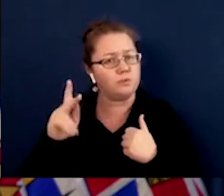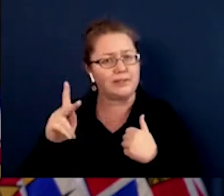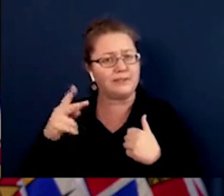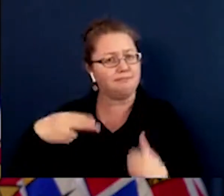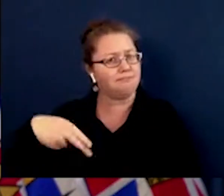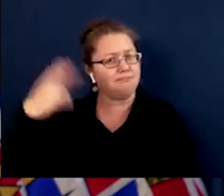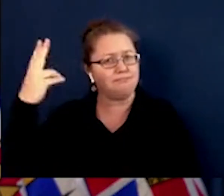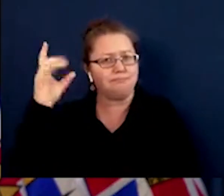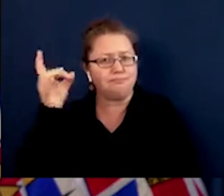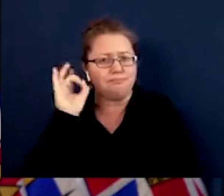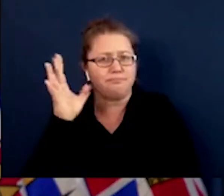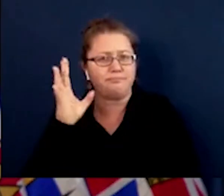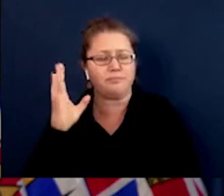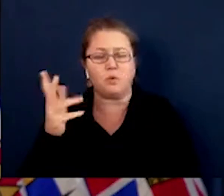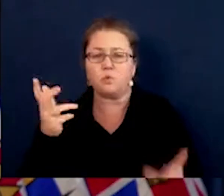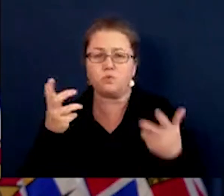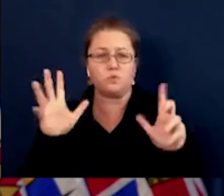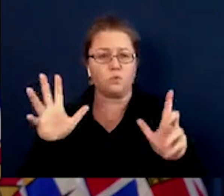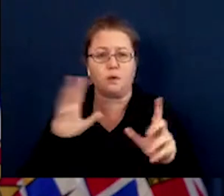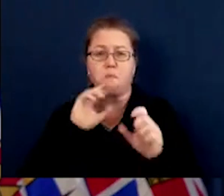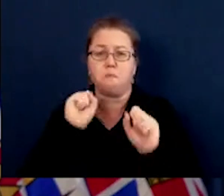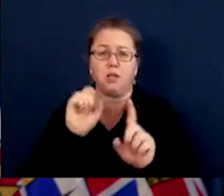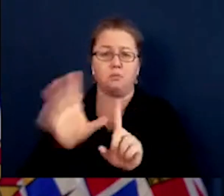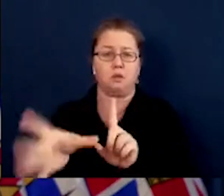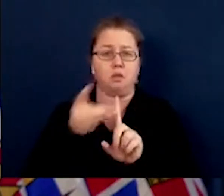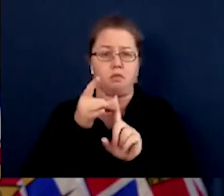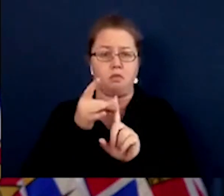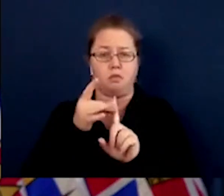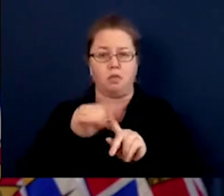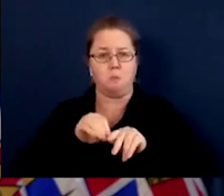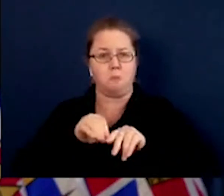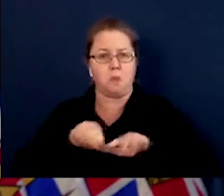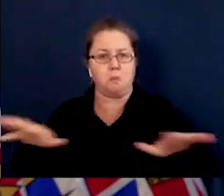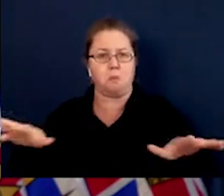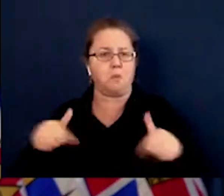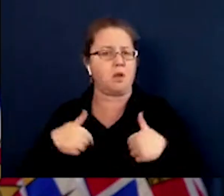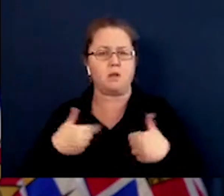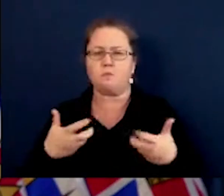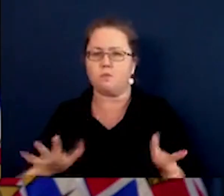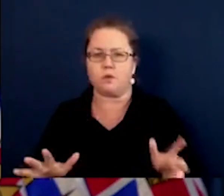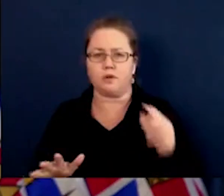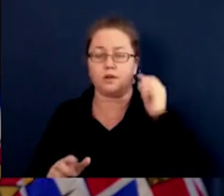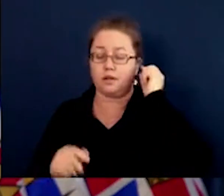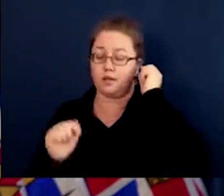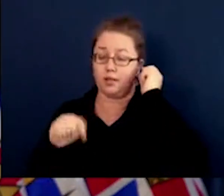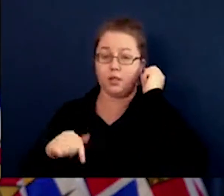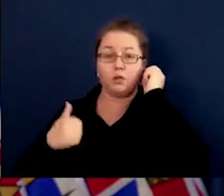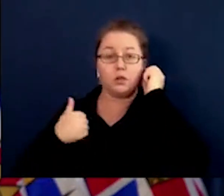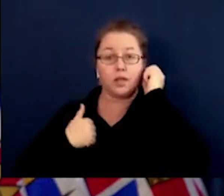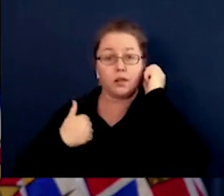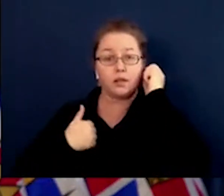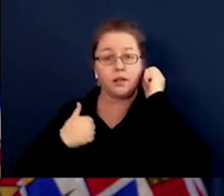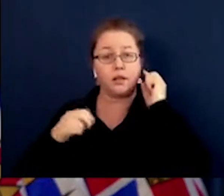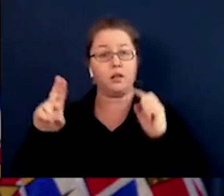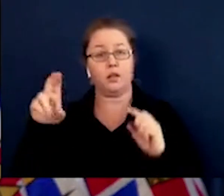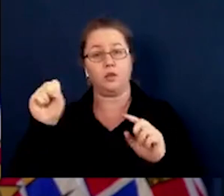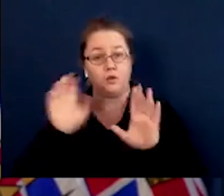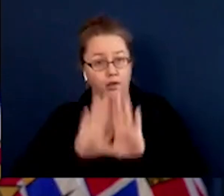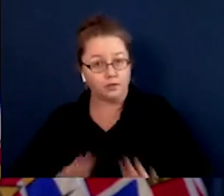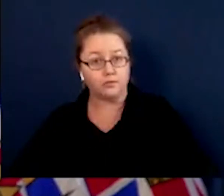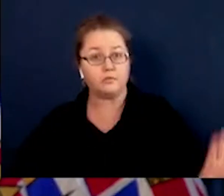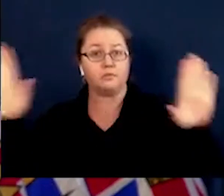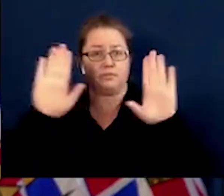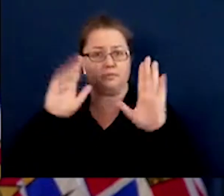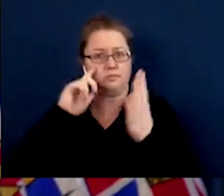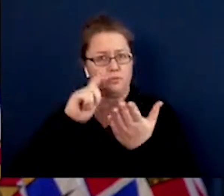high for all of us, and we have seen that in other jurisdictions, both here in Canada, in the United States, and